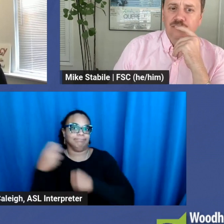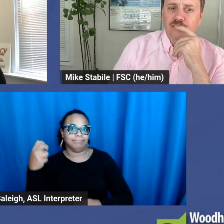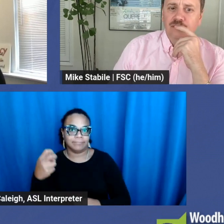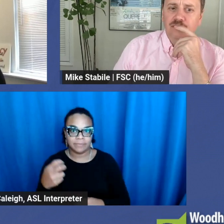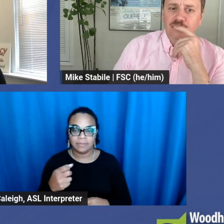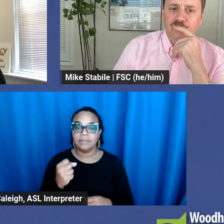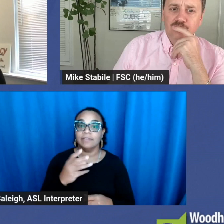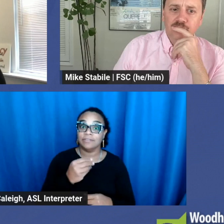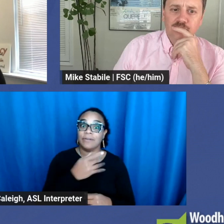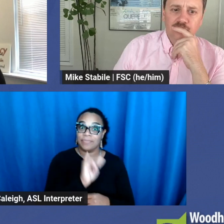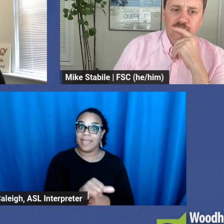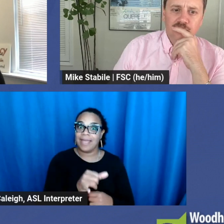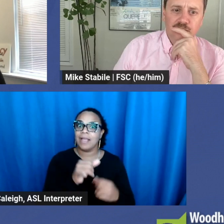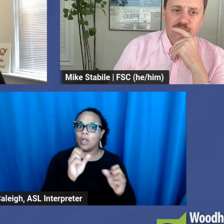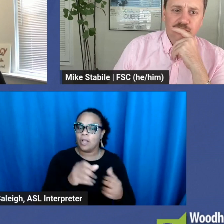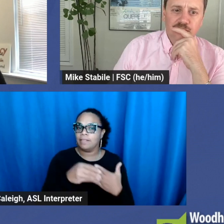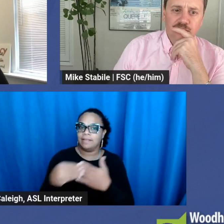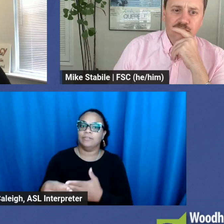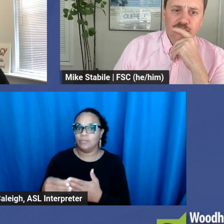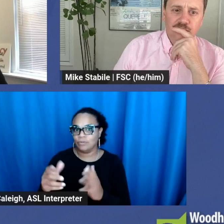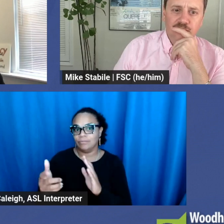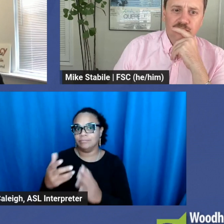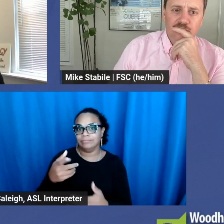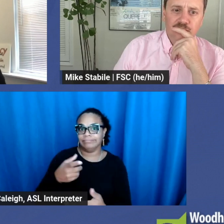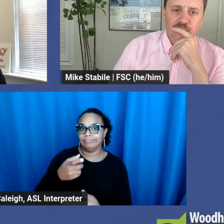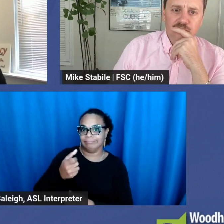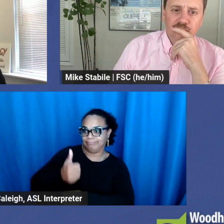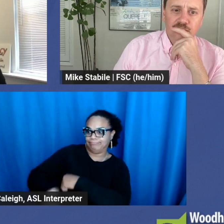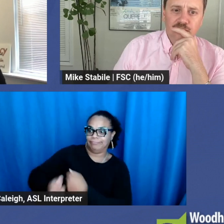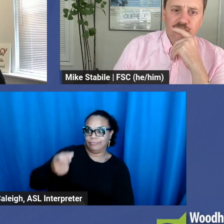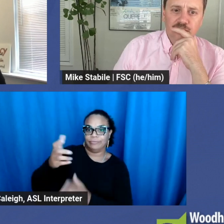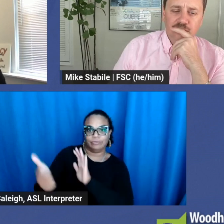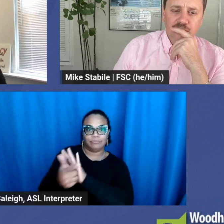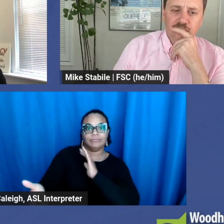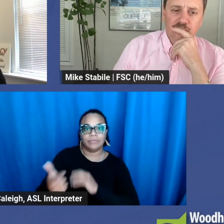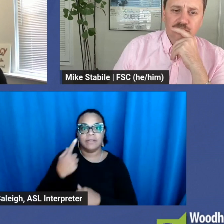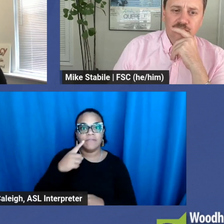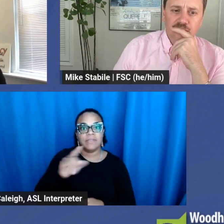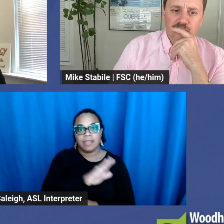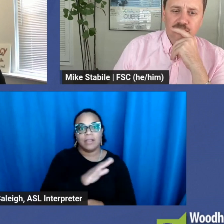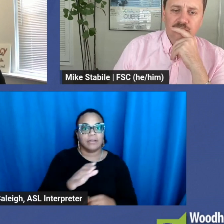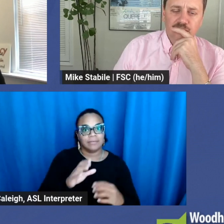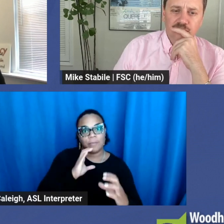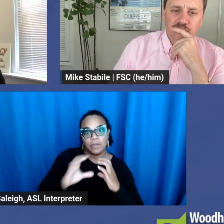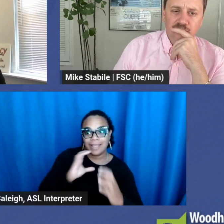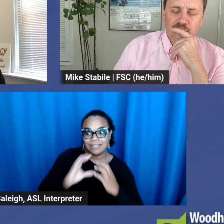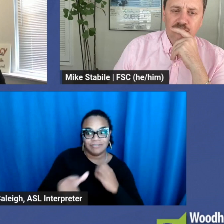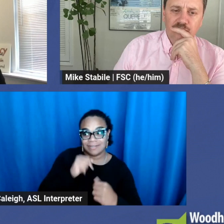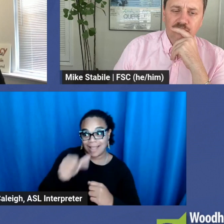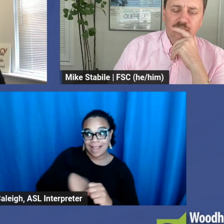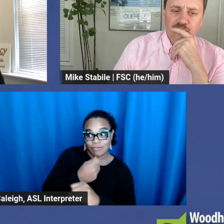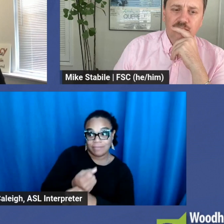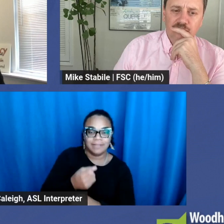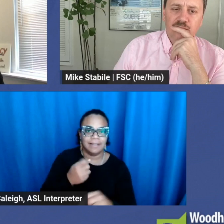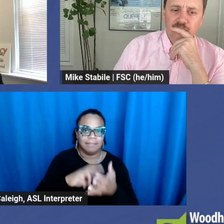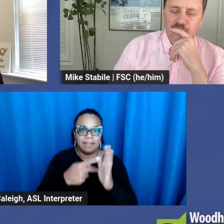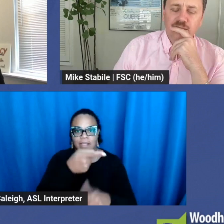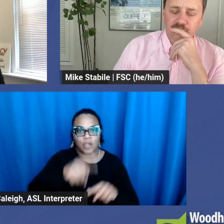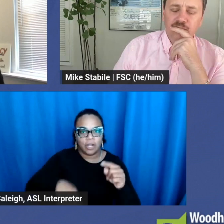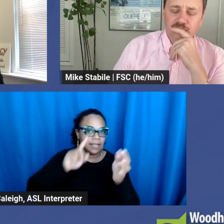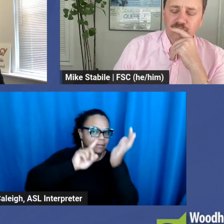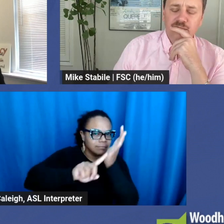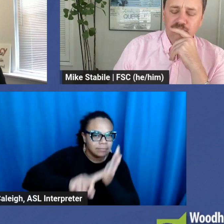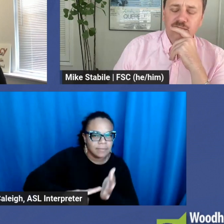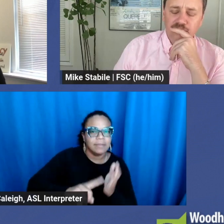criminal charges to be brought against online services because they encrypted their communications and therefore couldn't inspect the communications and find